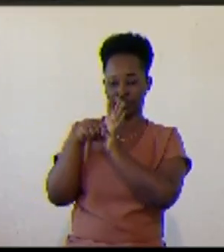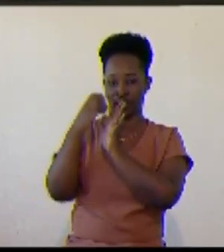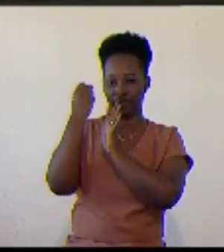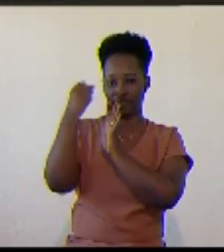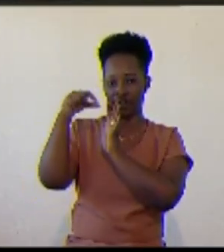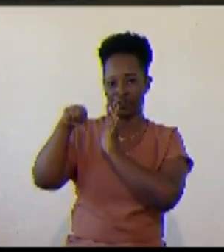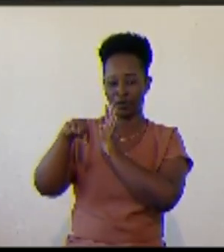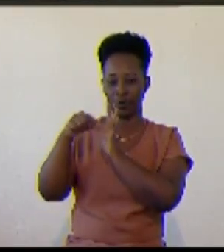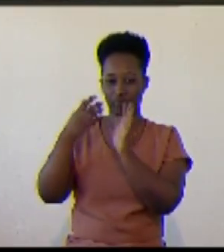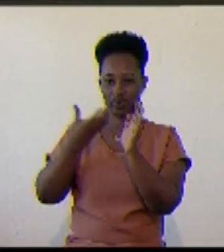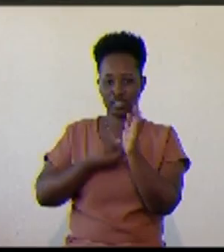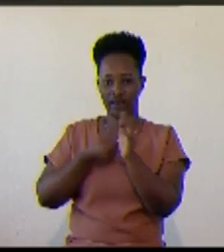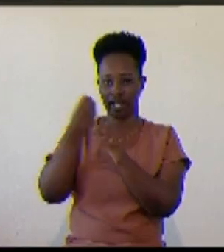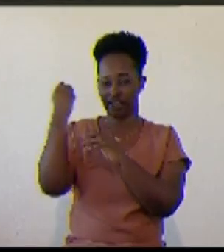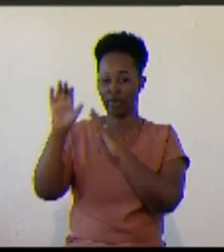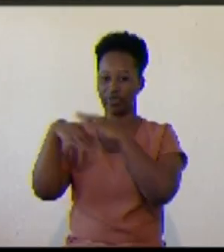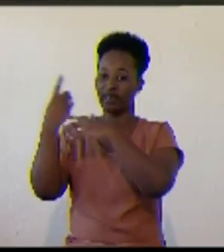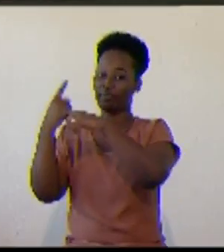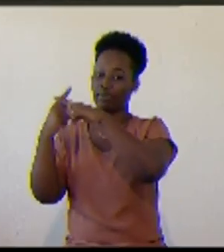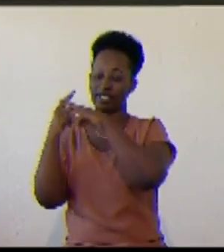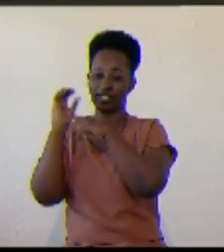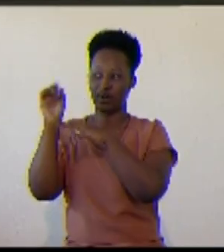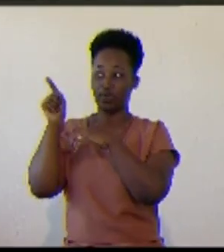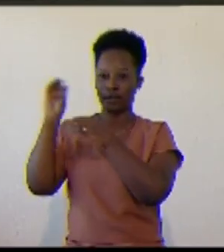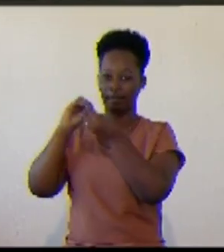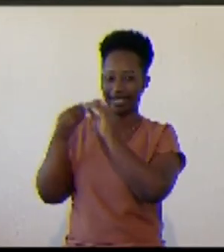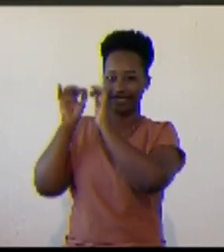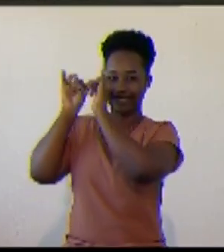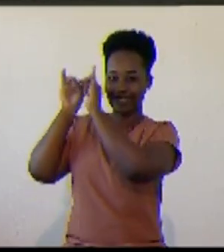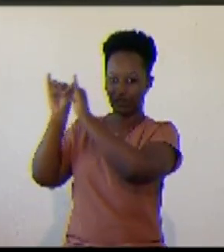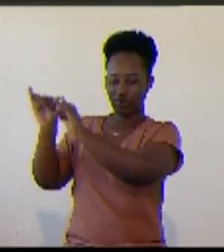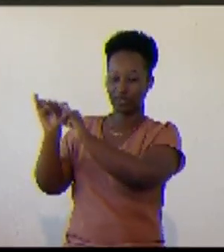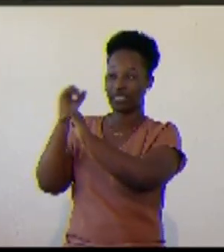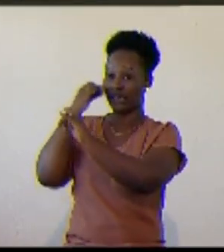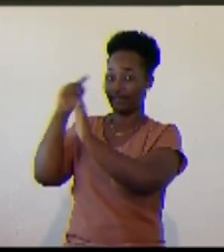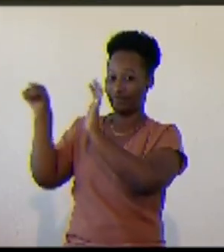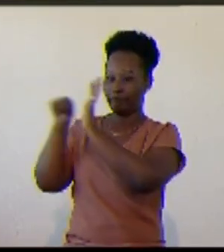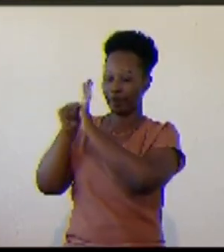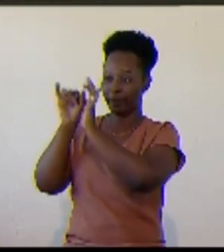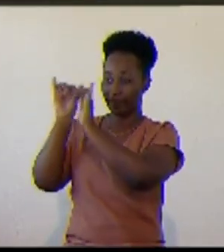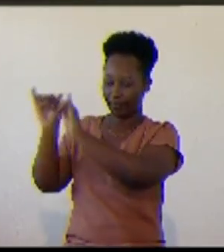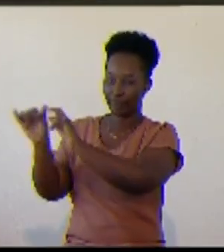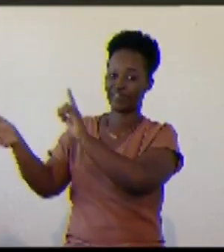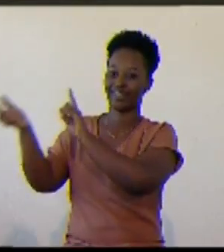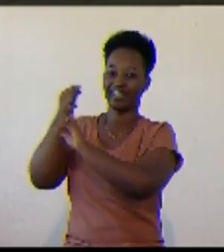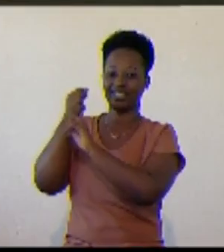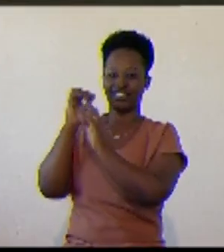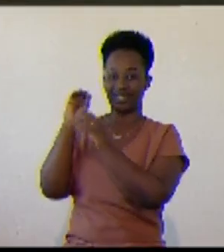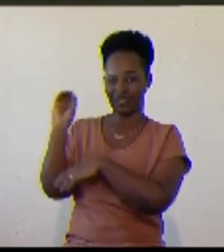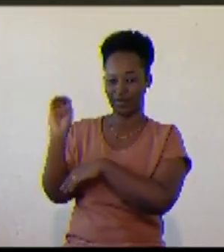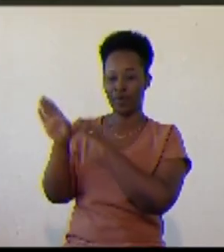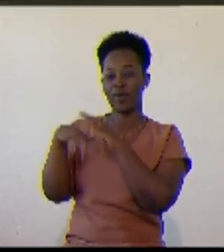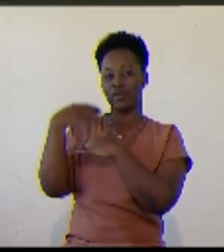remain with 5. Then plus 0. This is a constant. And when you differentiate a constant, you get 0. So